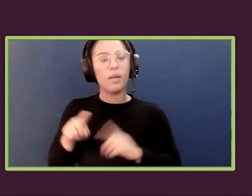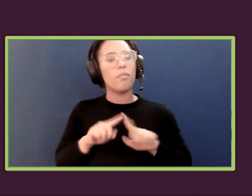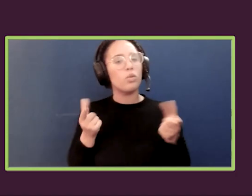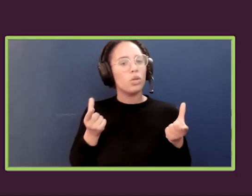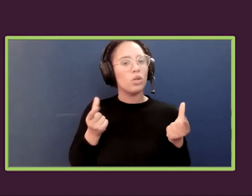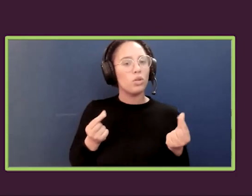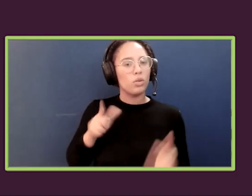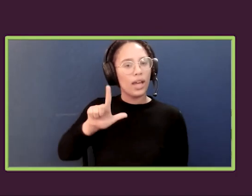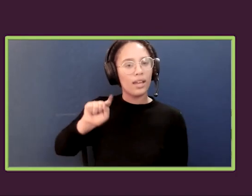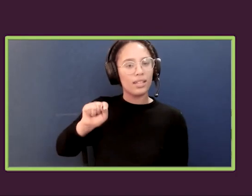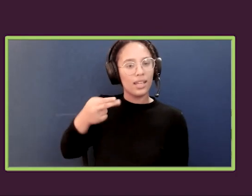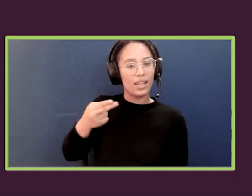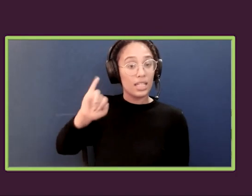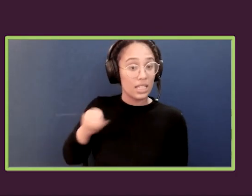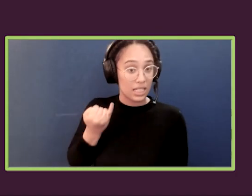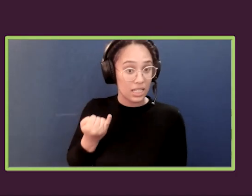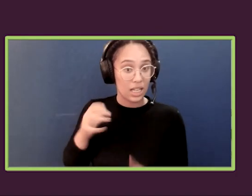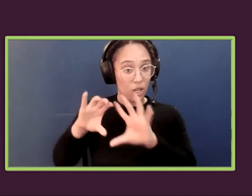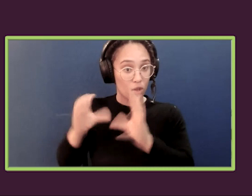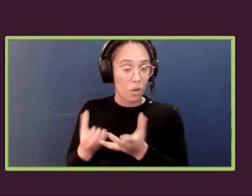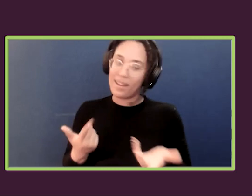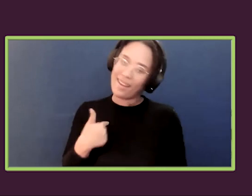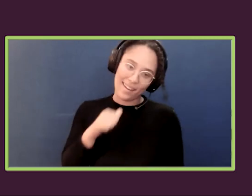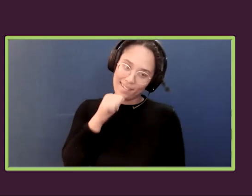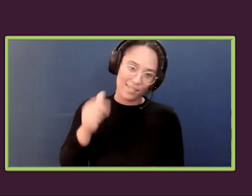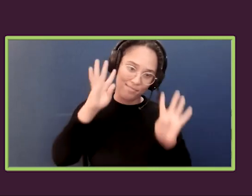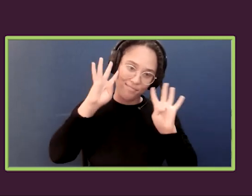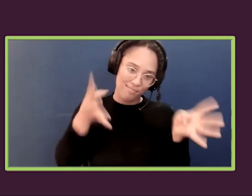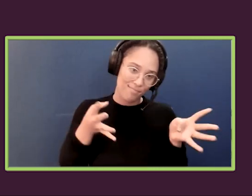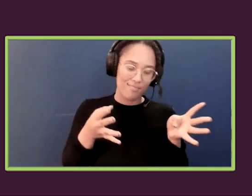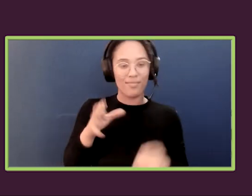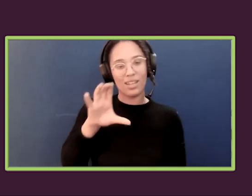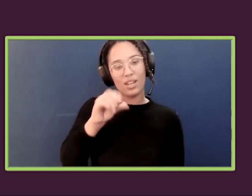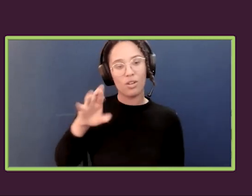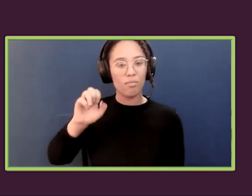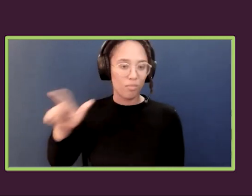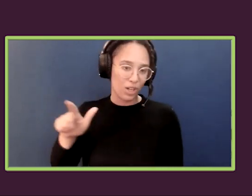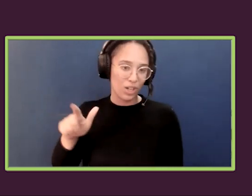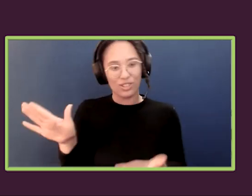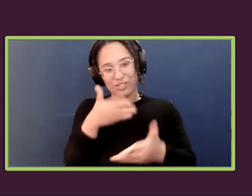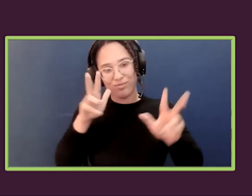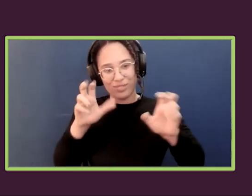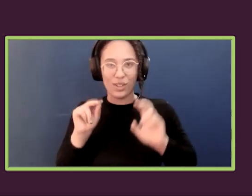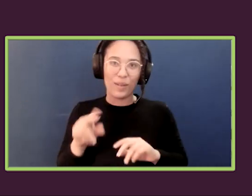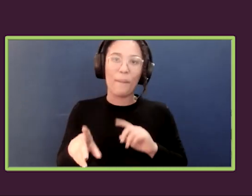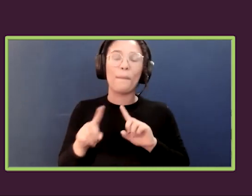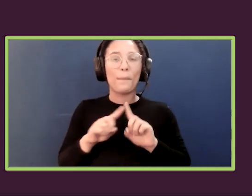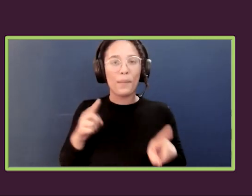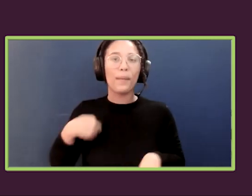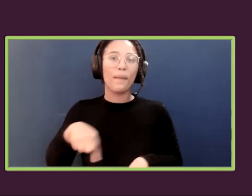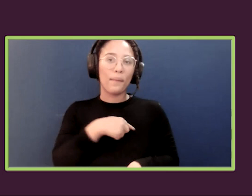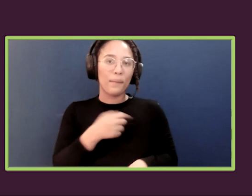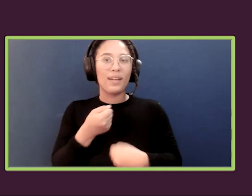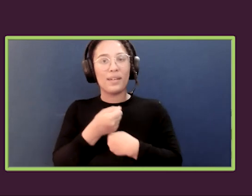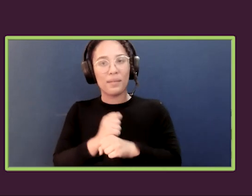Turns out I don't make commercial jingles. What we do is DEI consulting for medium to large